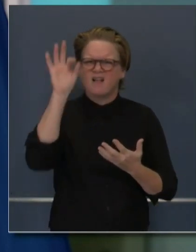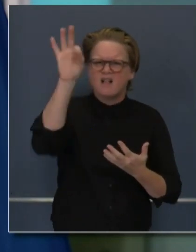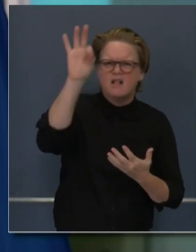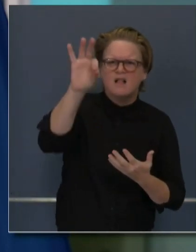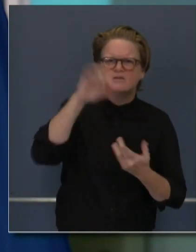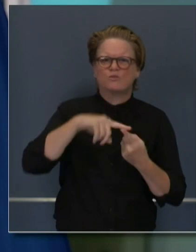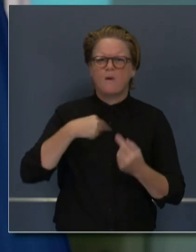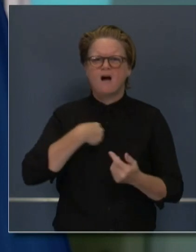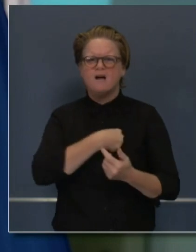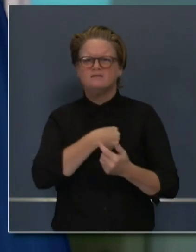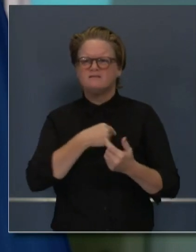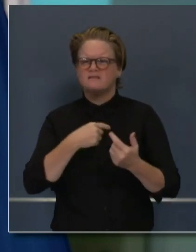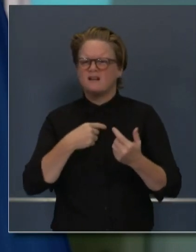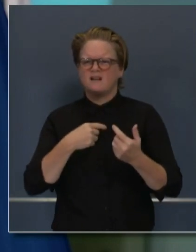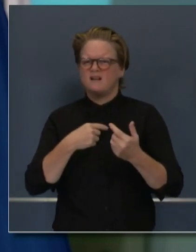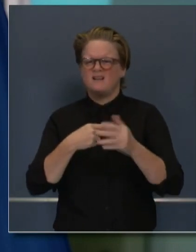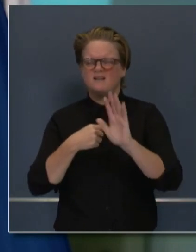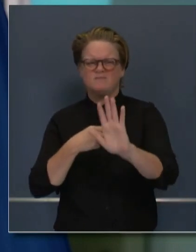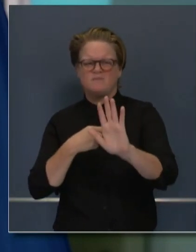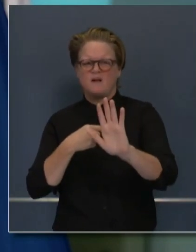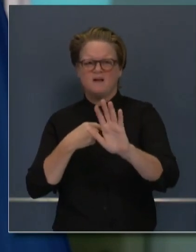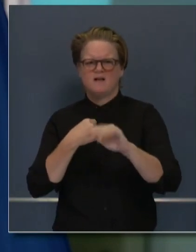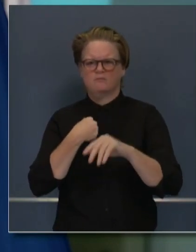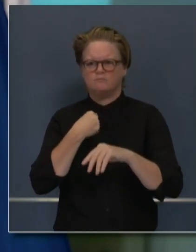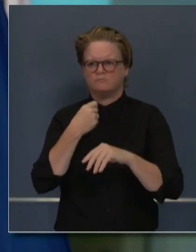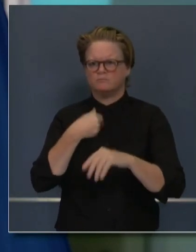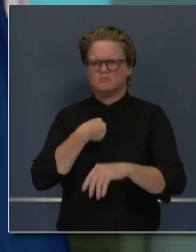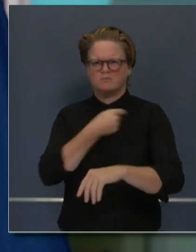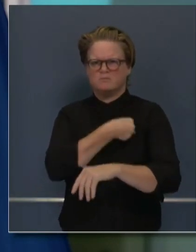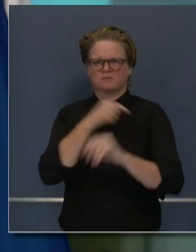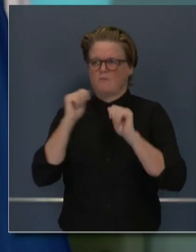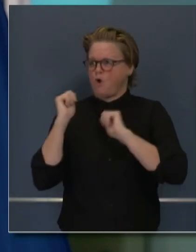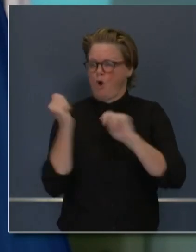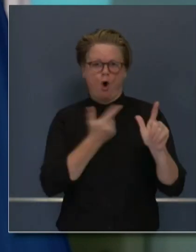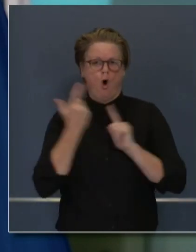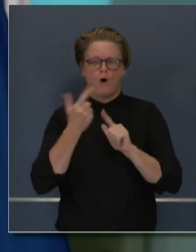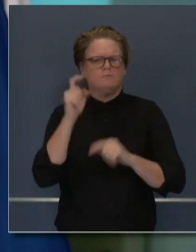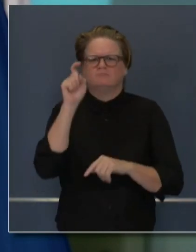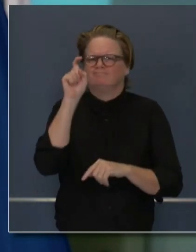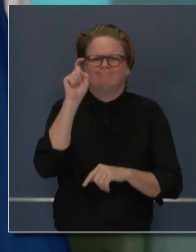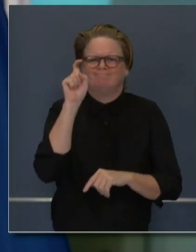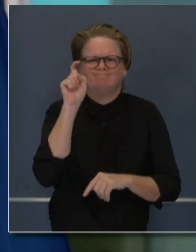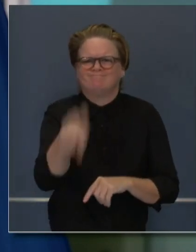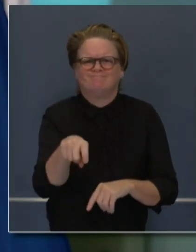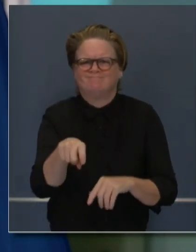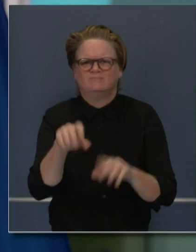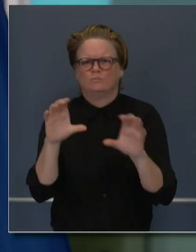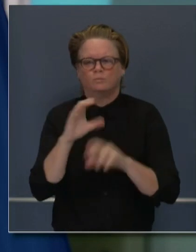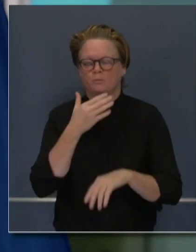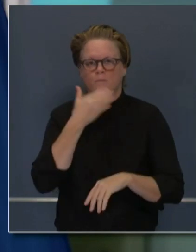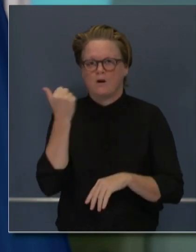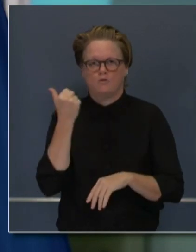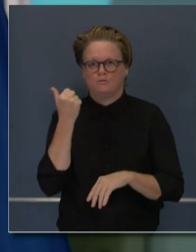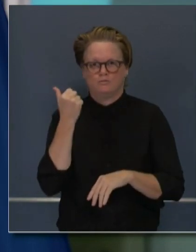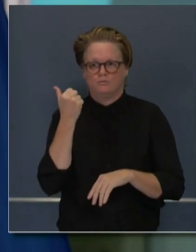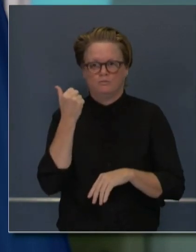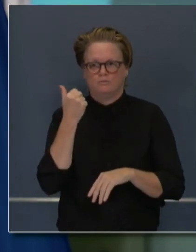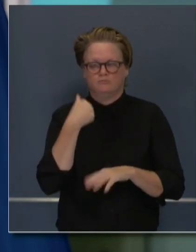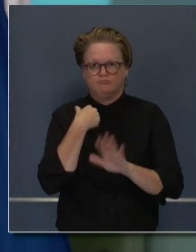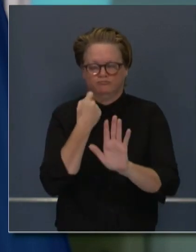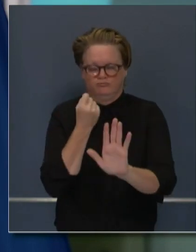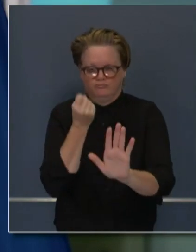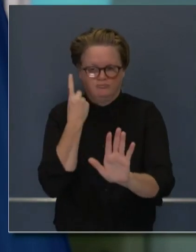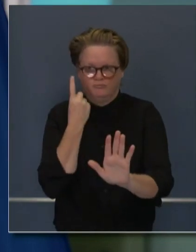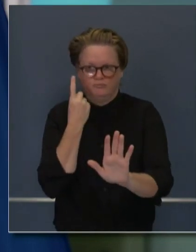relates specifically to your question about what is not working, that's a question, trust me, we ask ourselves all the time. And